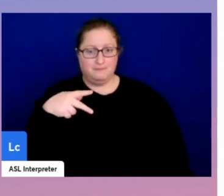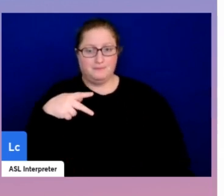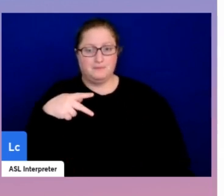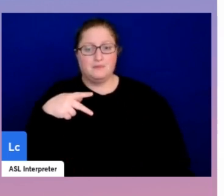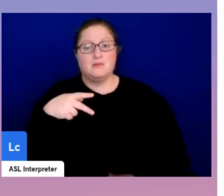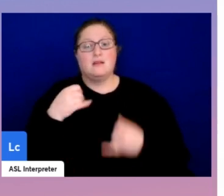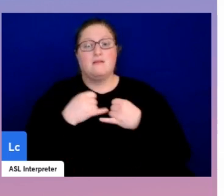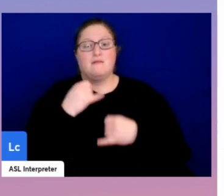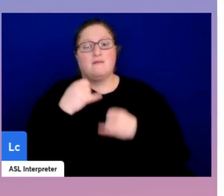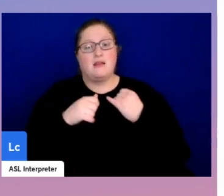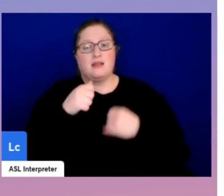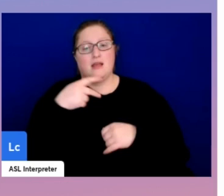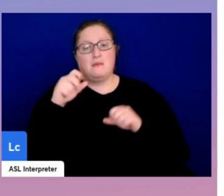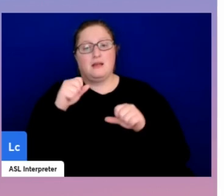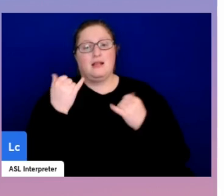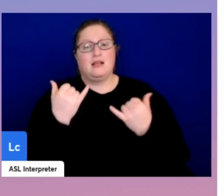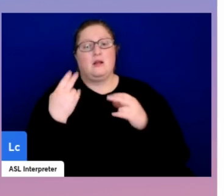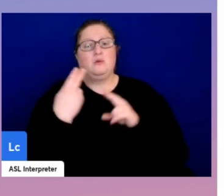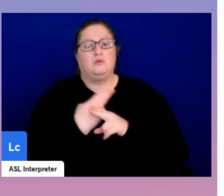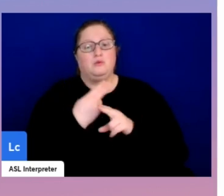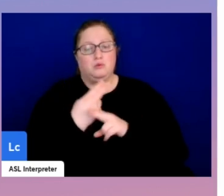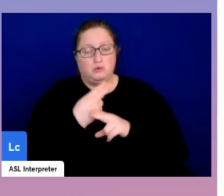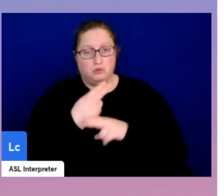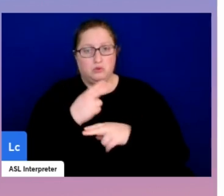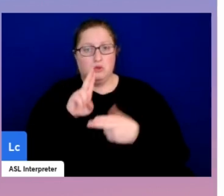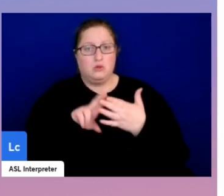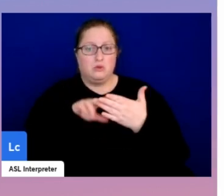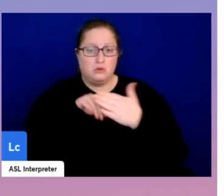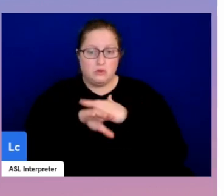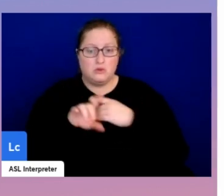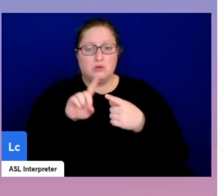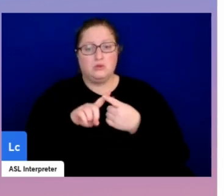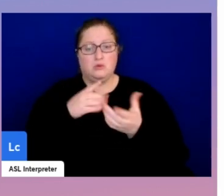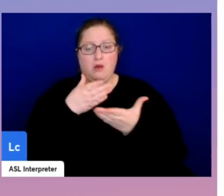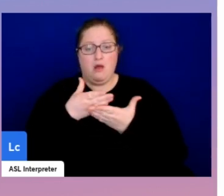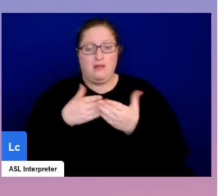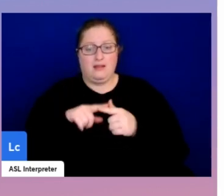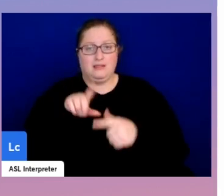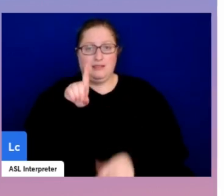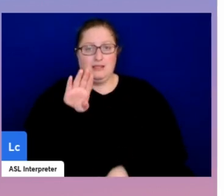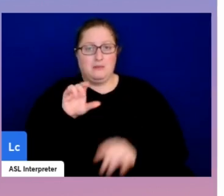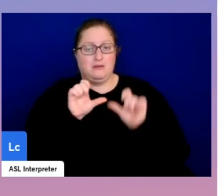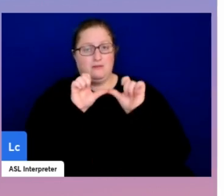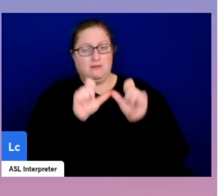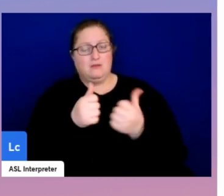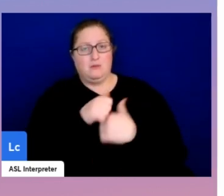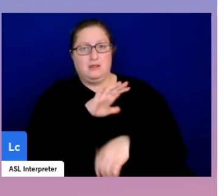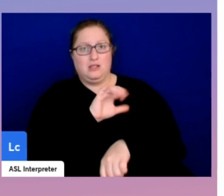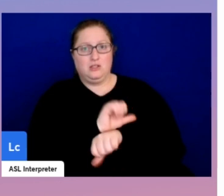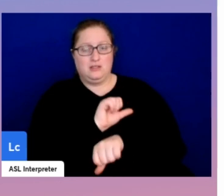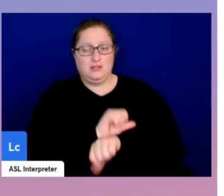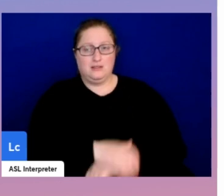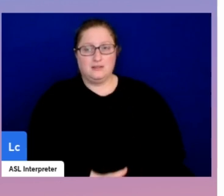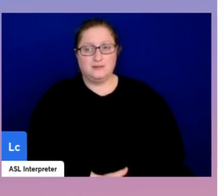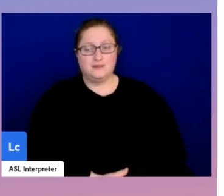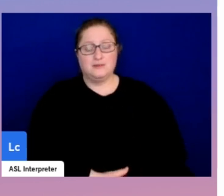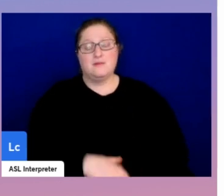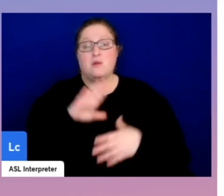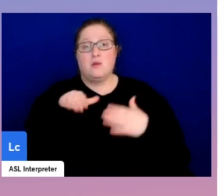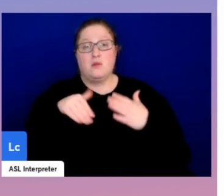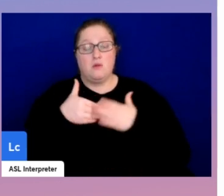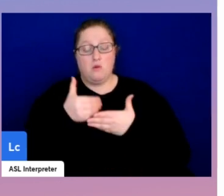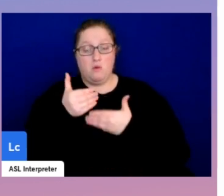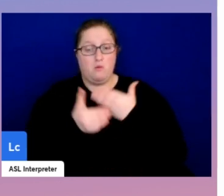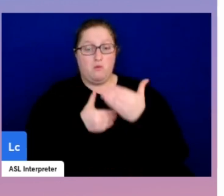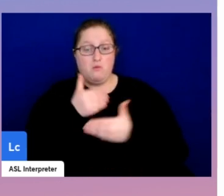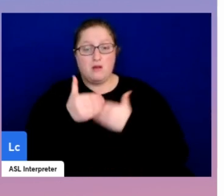the application can now use those credentials to authenticate to the database and proceed with the task. In that whole process,